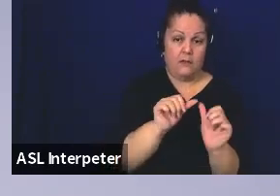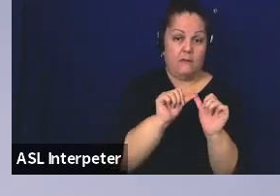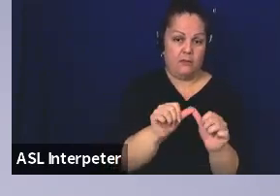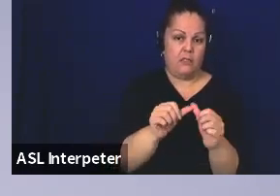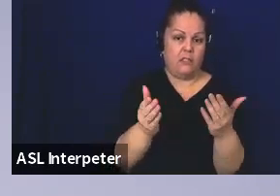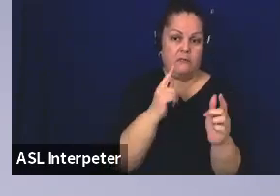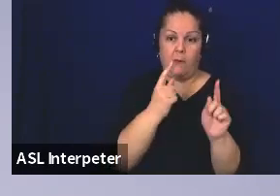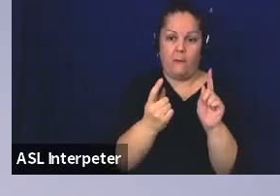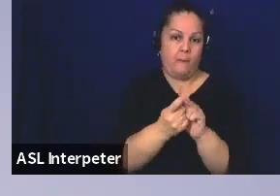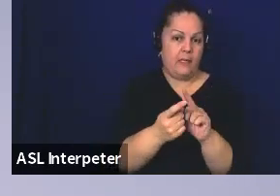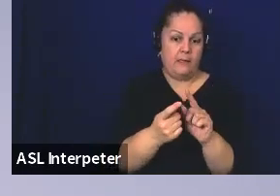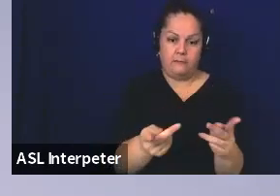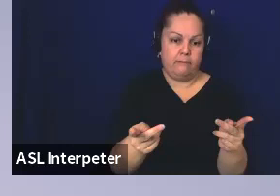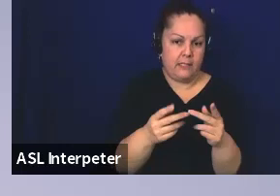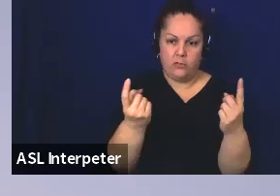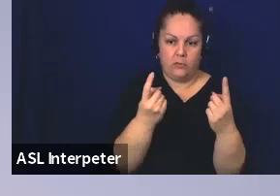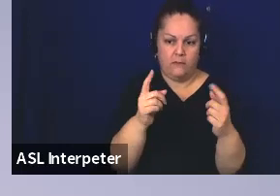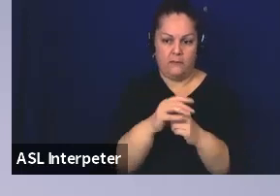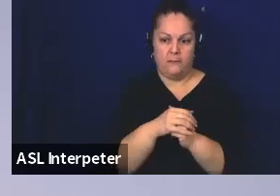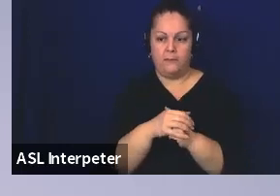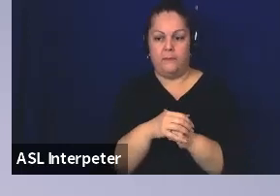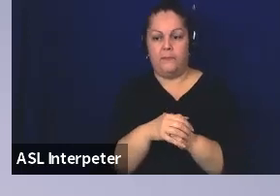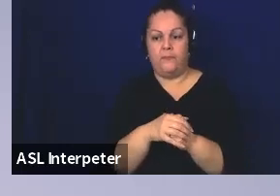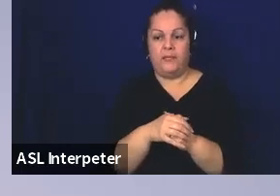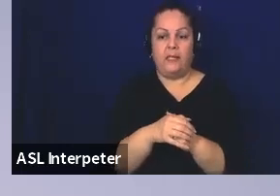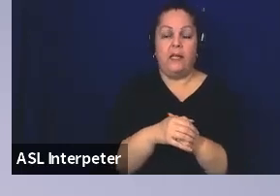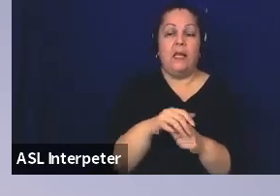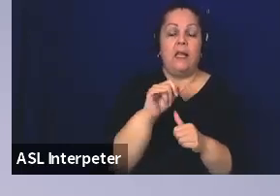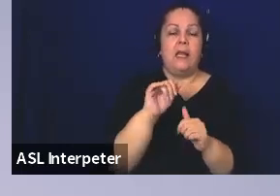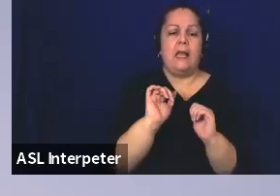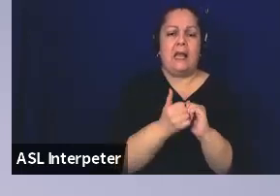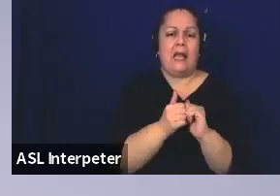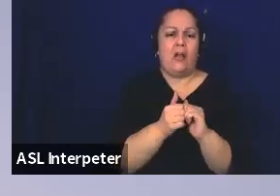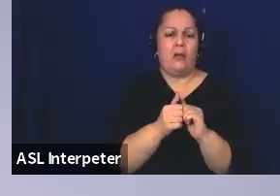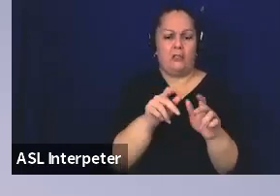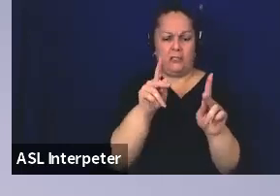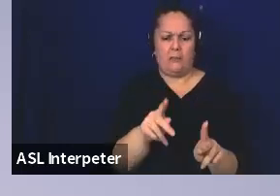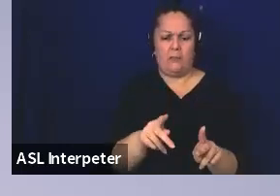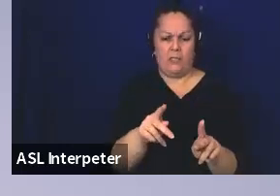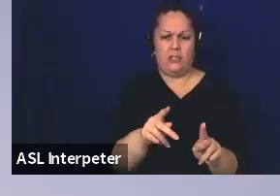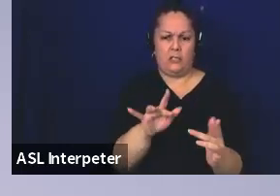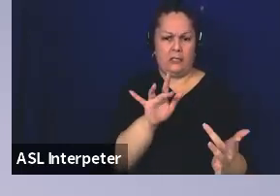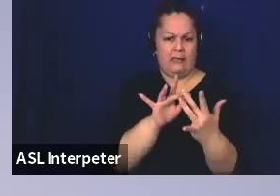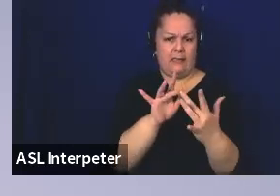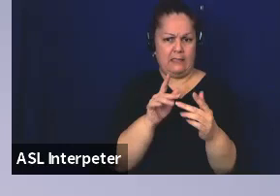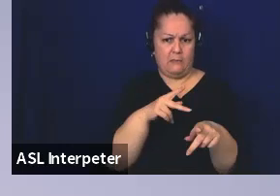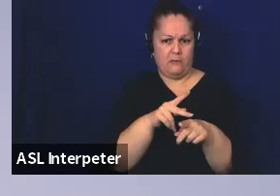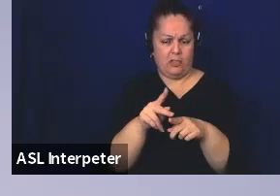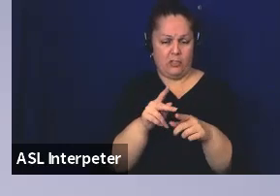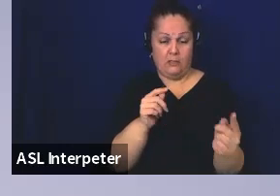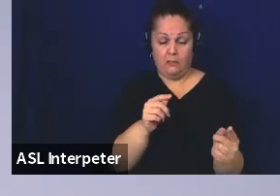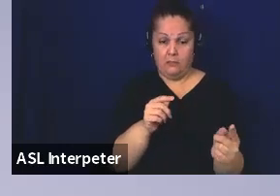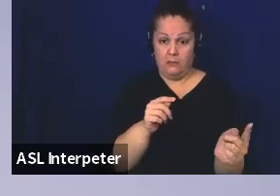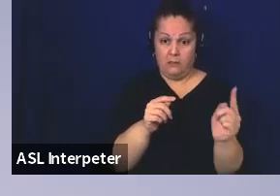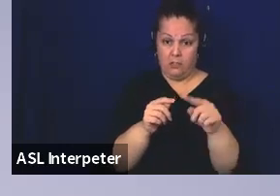them somewhere or reach out to them? And how should the individual contact stakeholders? Should they be going